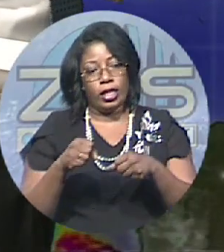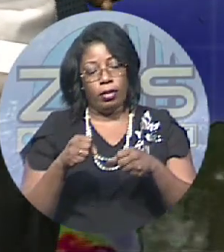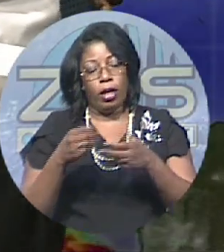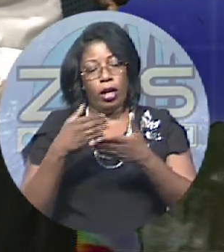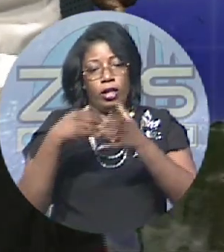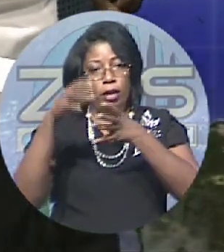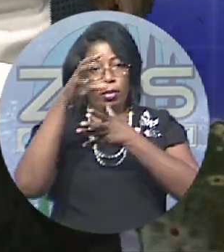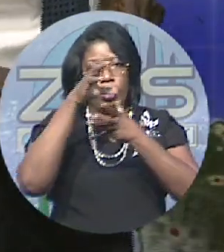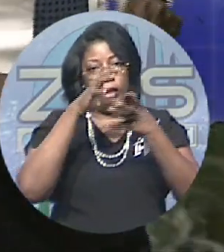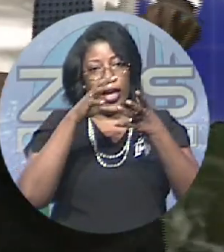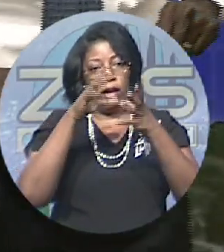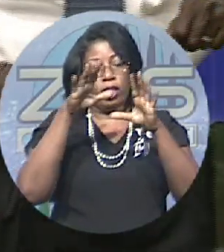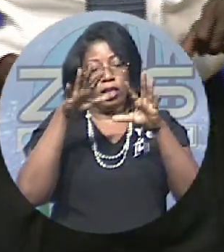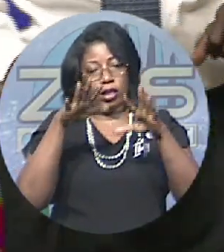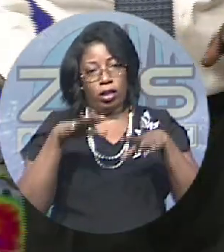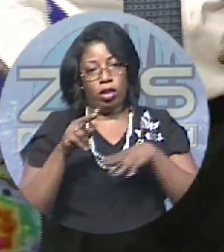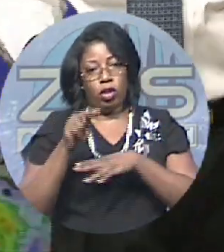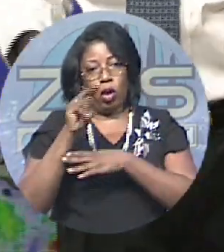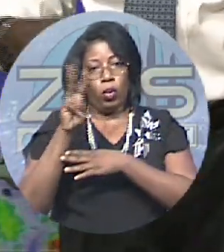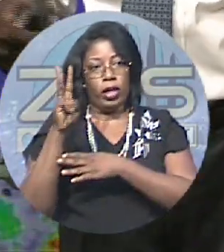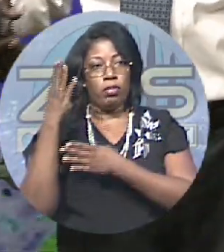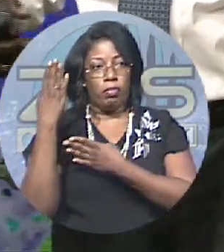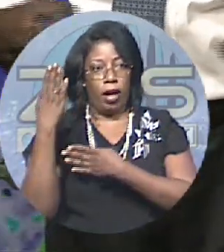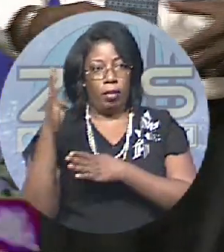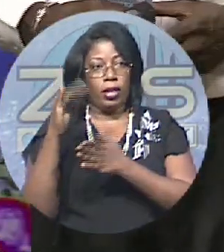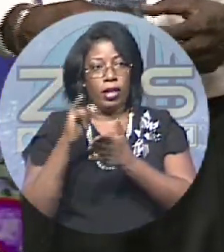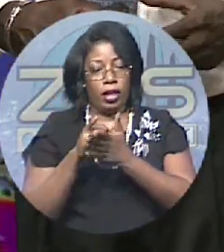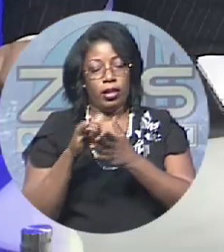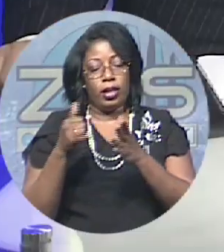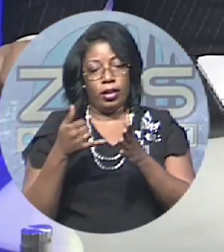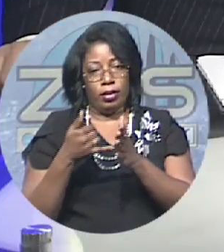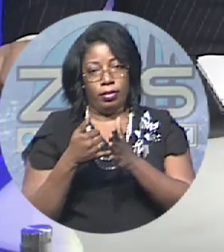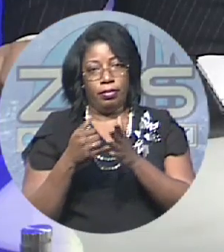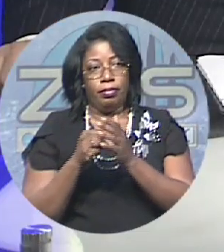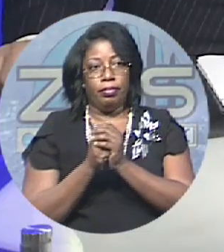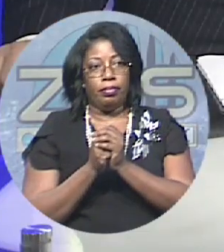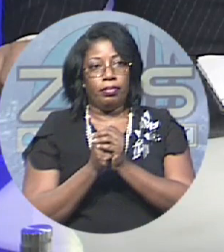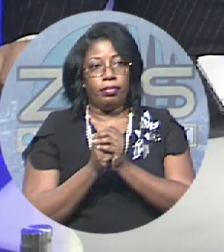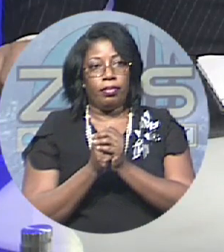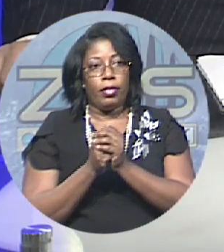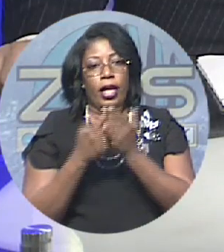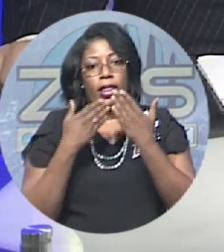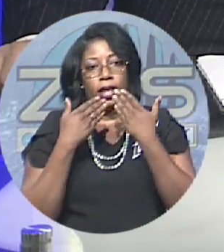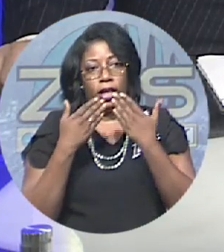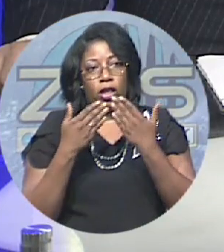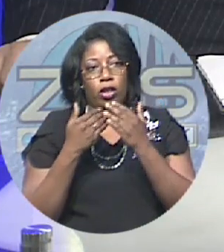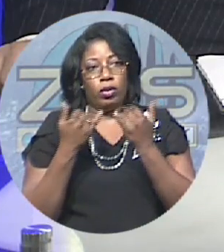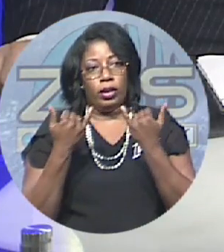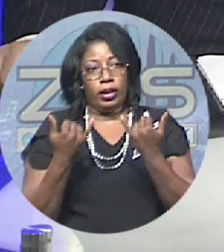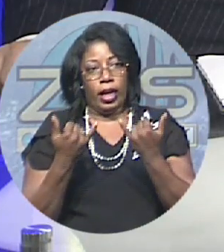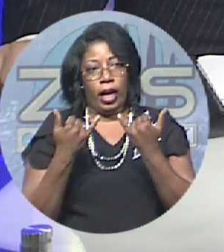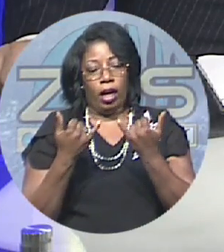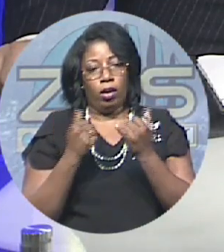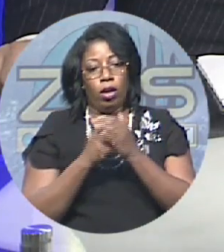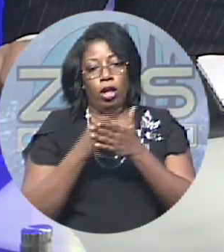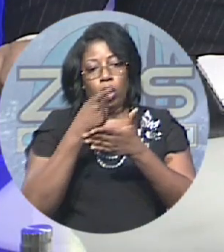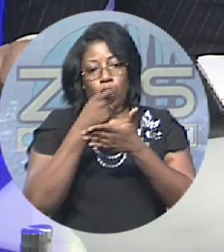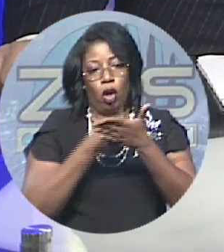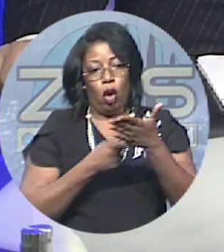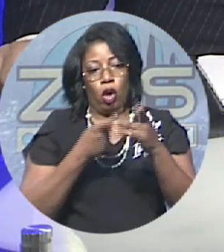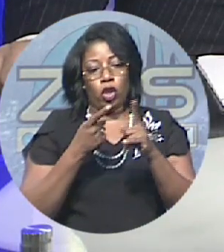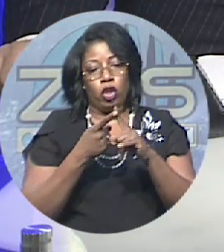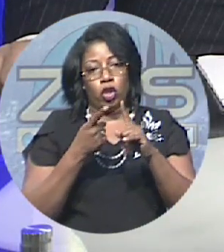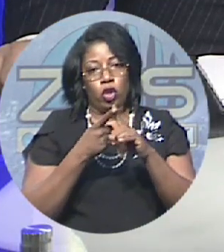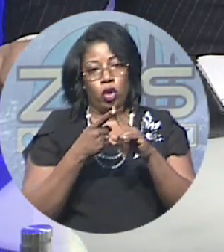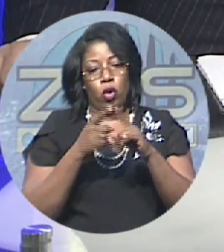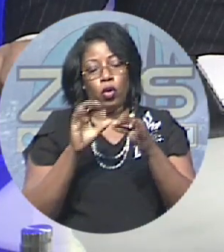cloud cover and a few showers over the northwest Bahamas. Christopher, there you have it. All right, Basil, thanks a lot. Now, the cost to rebuild and restore in the